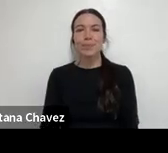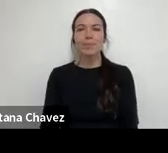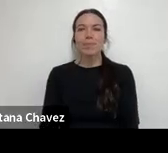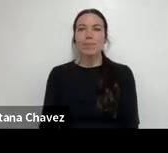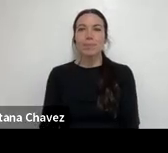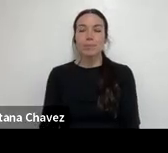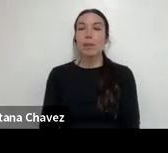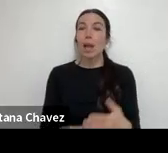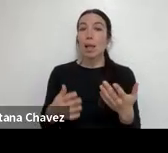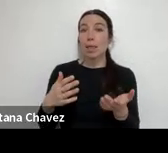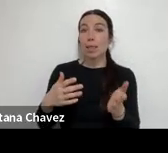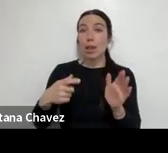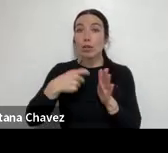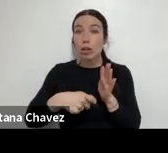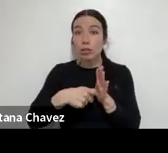you can see, is